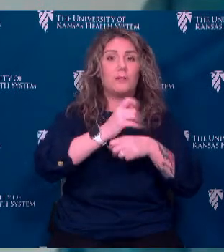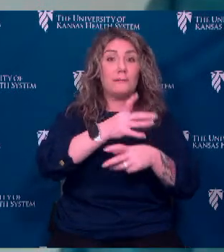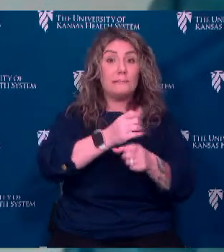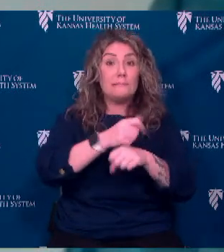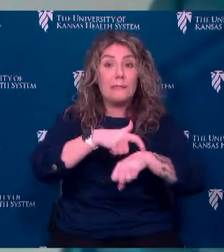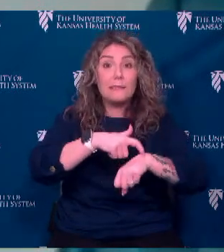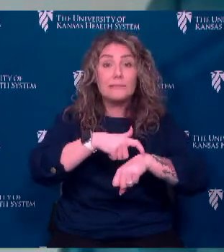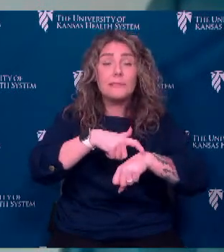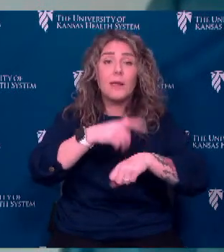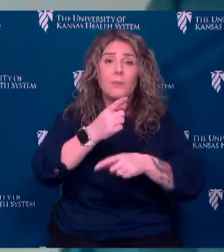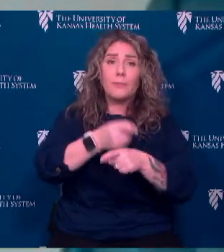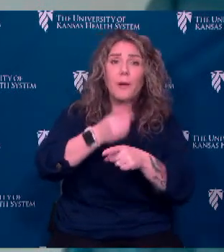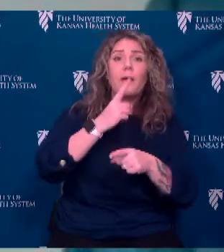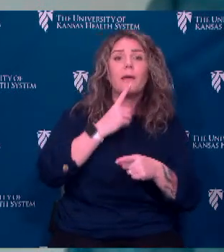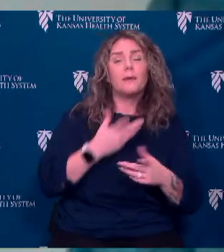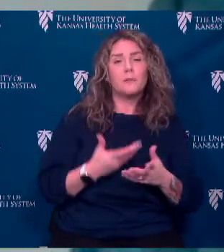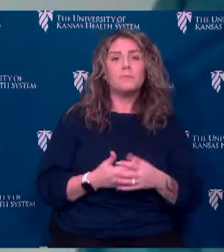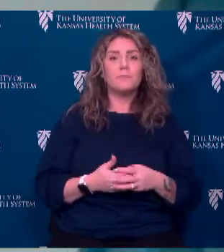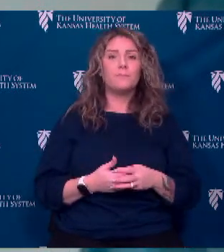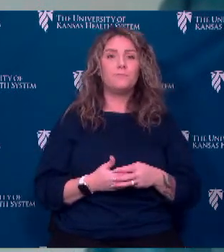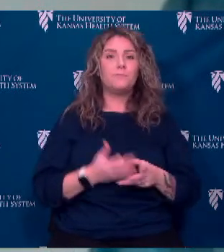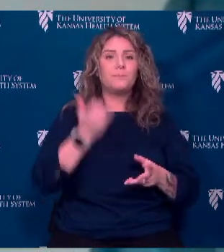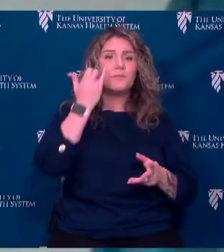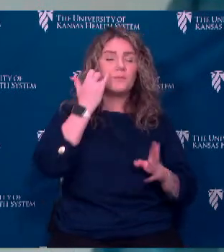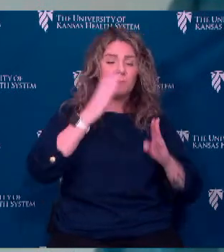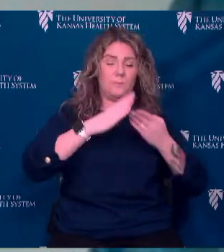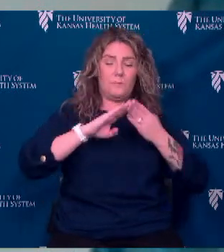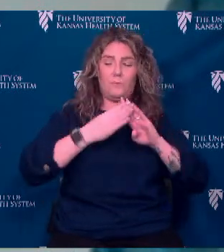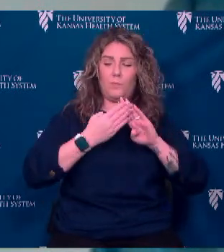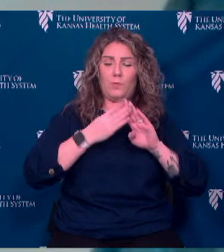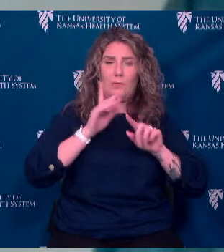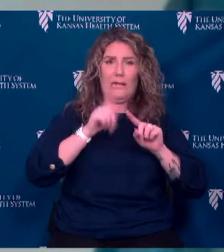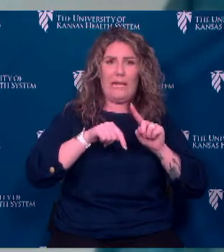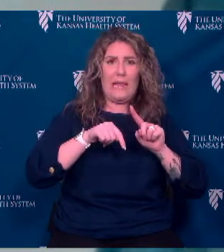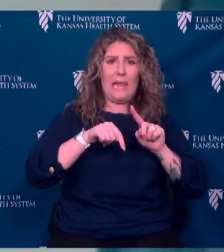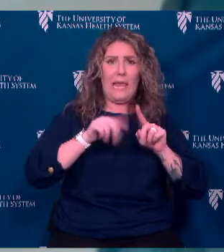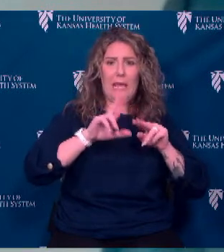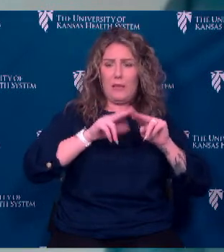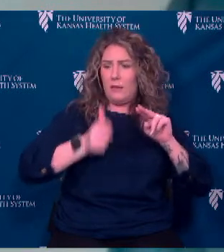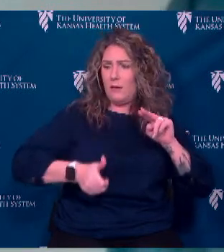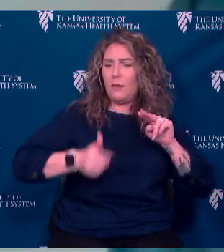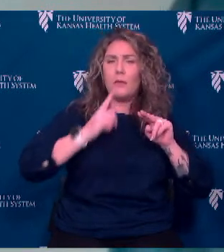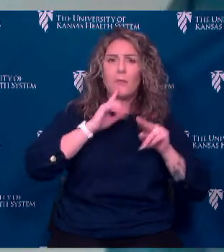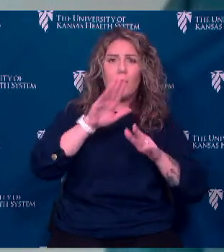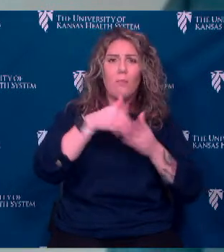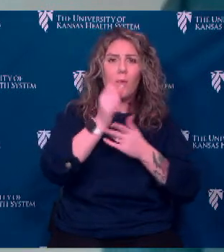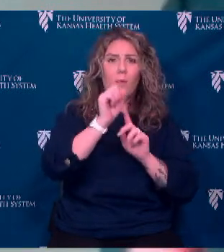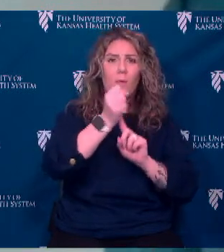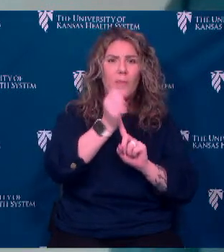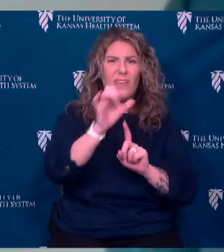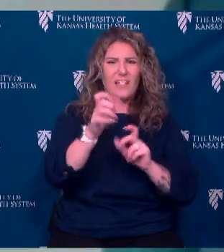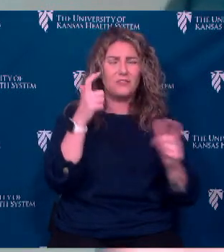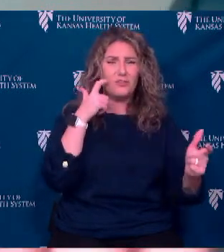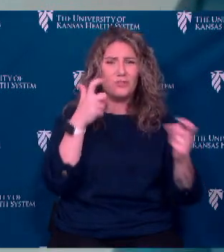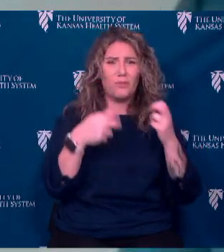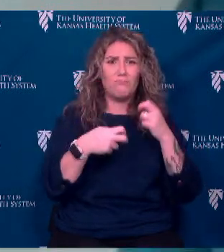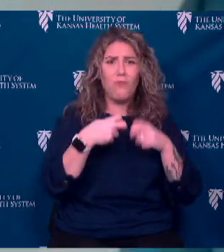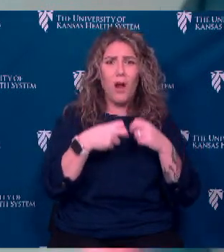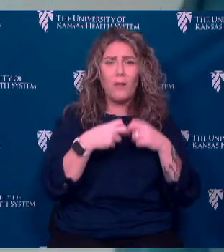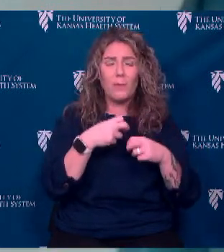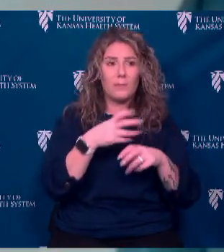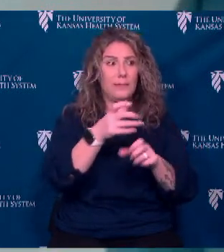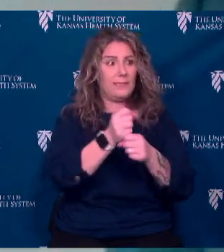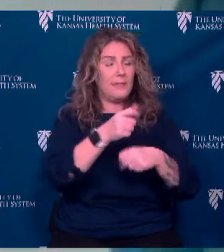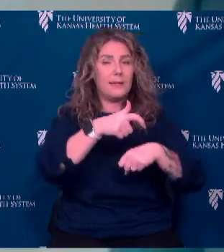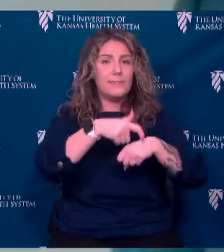that if the community cannot bend the curve, that is a big problem because that takes us time. It takes us time